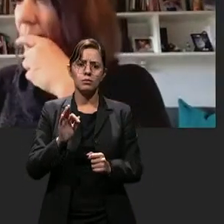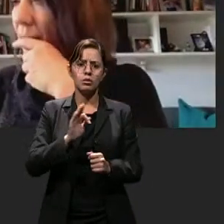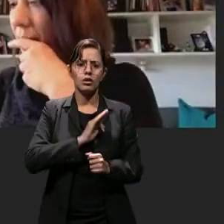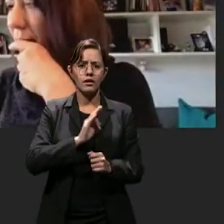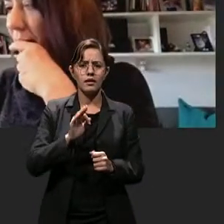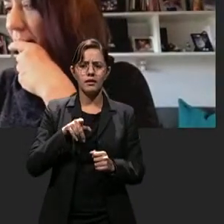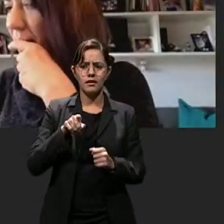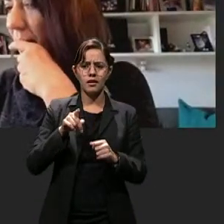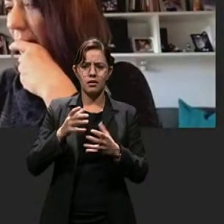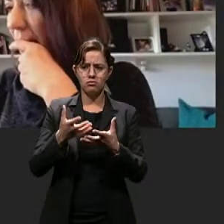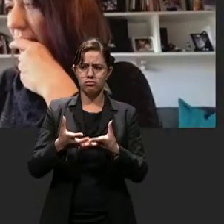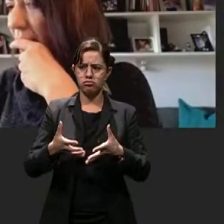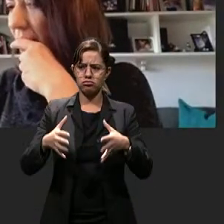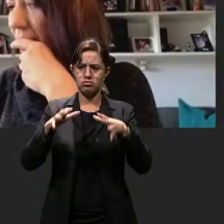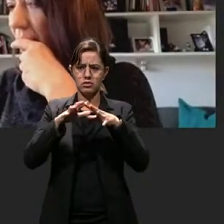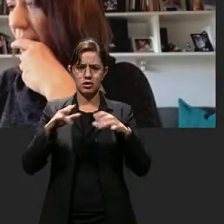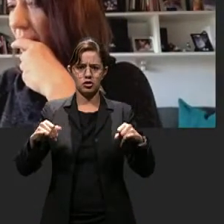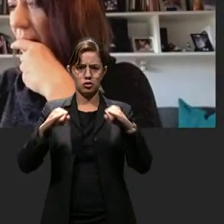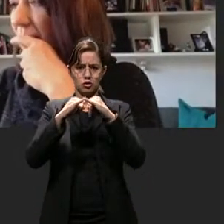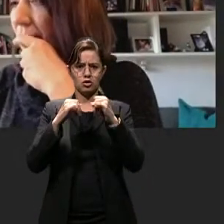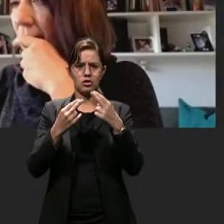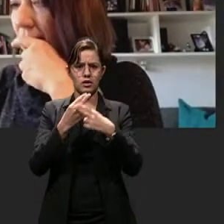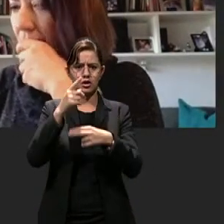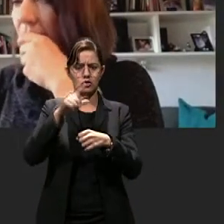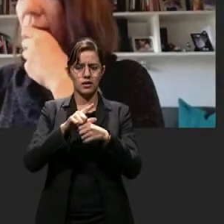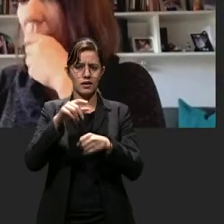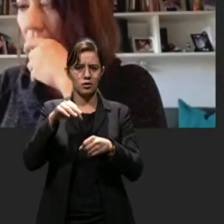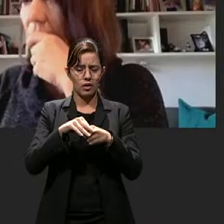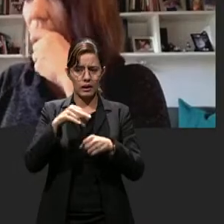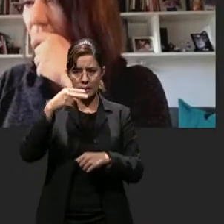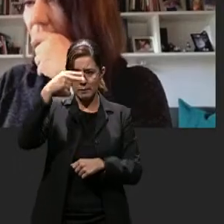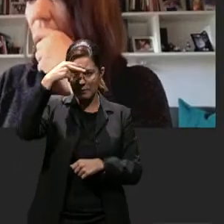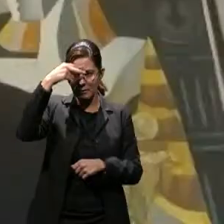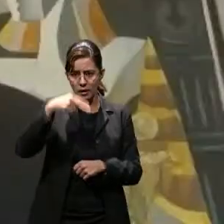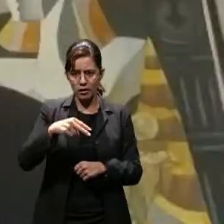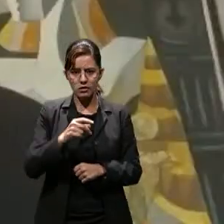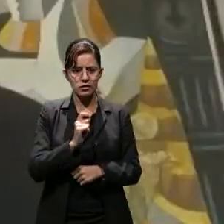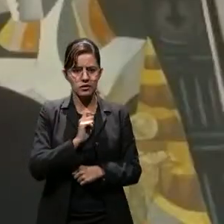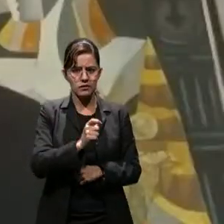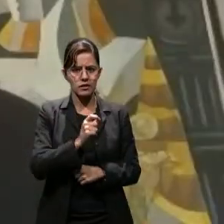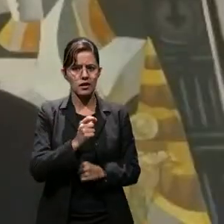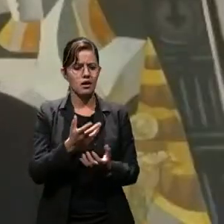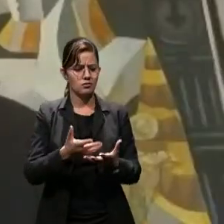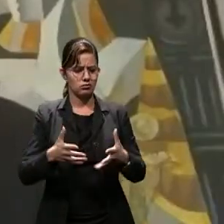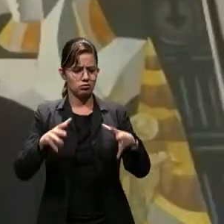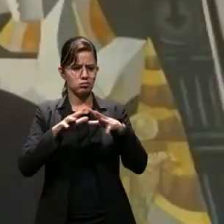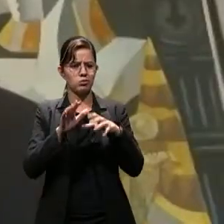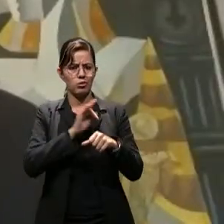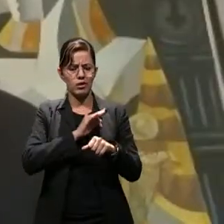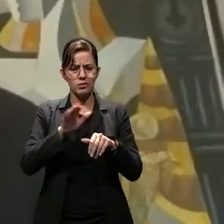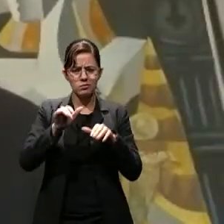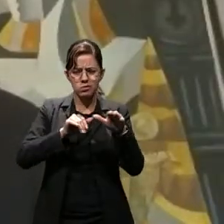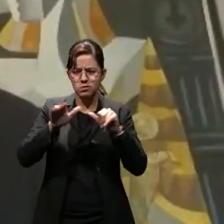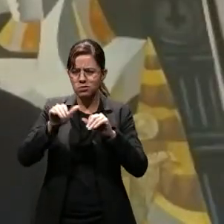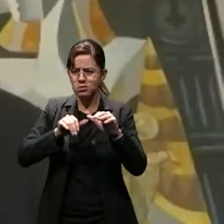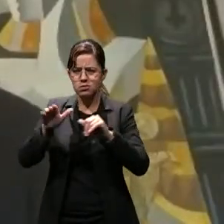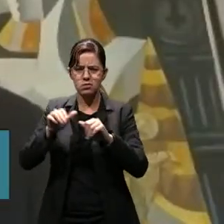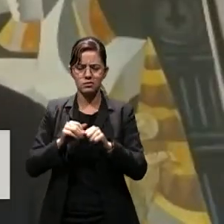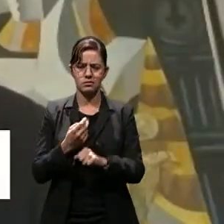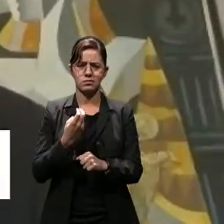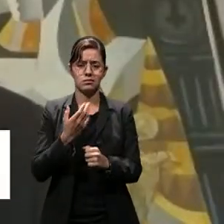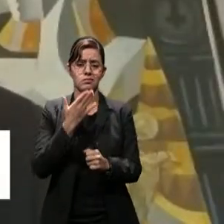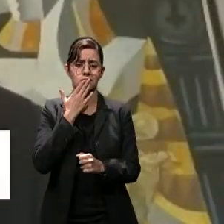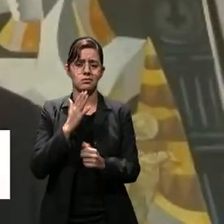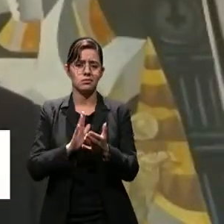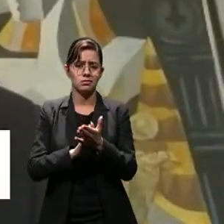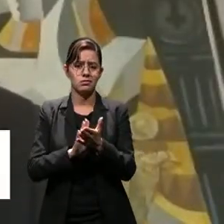earned prestige for a long time by the Instituto Nacional Electoral in Mexico. The